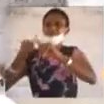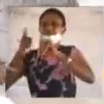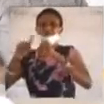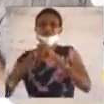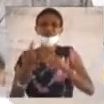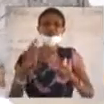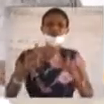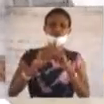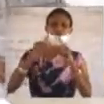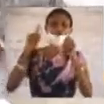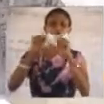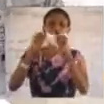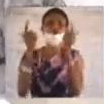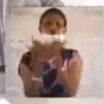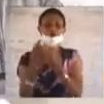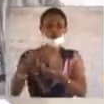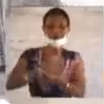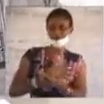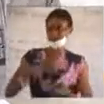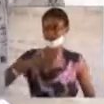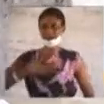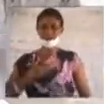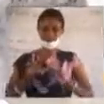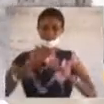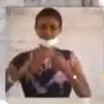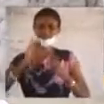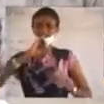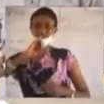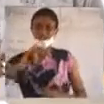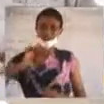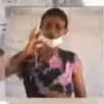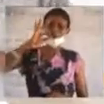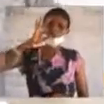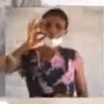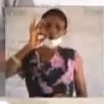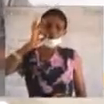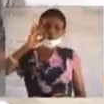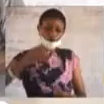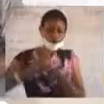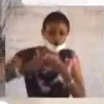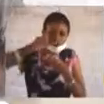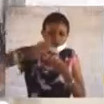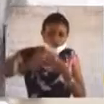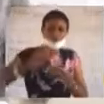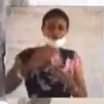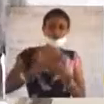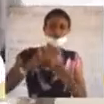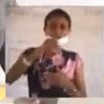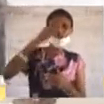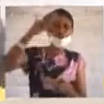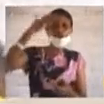causes. What normally leads people to abuse drugs? One is peer group